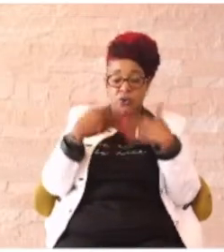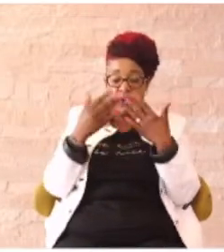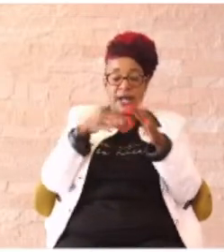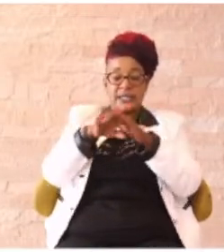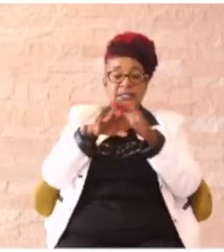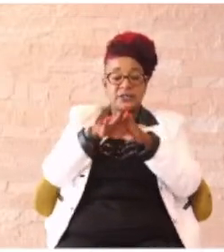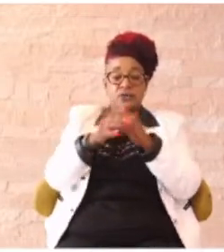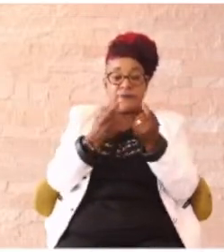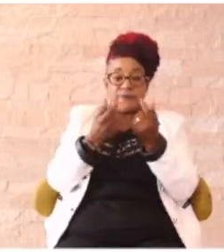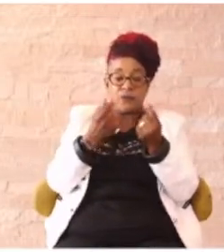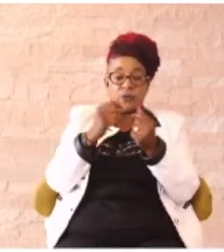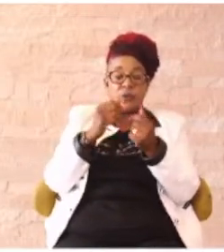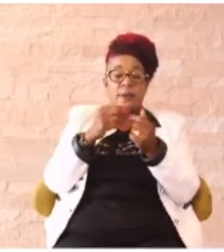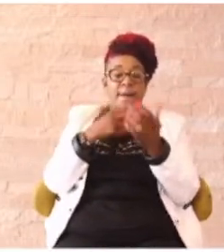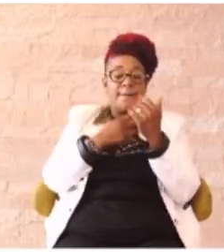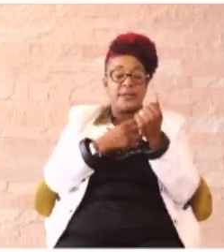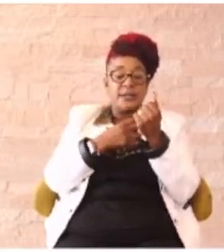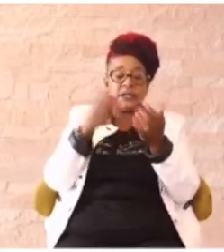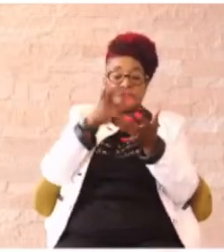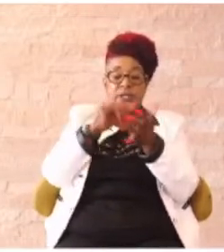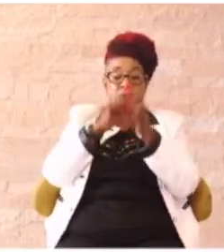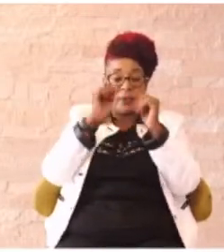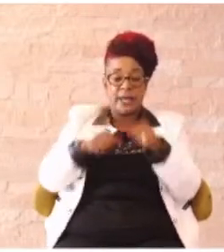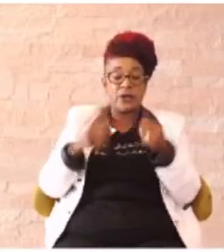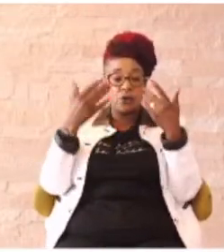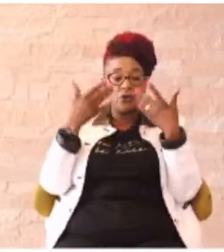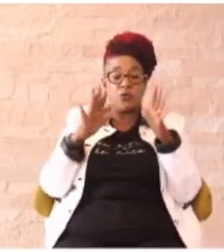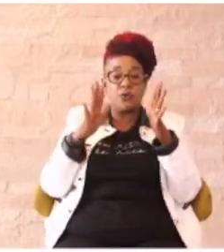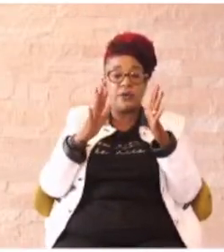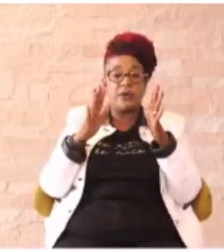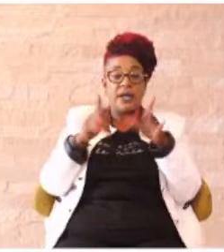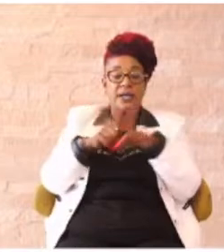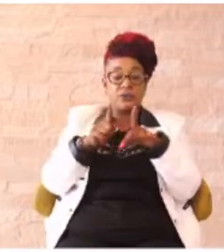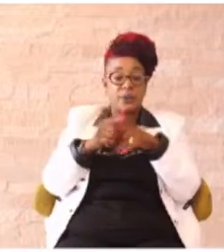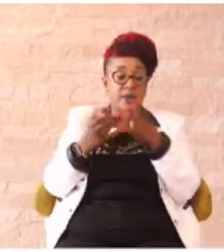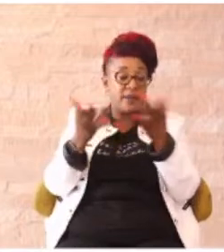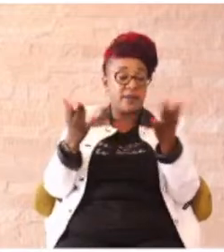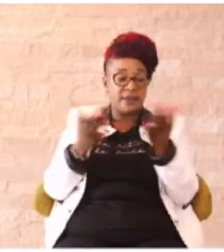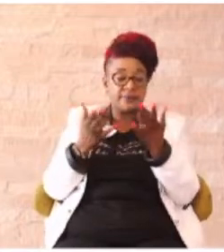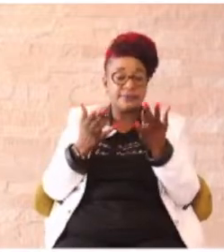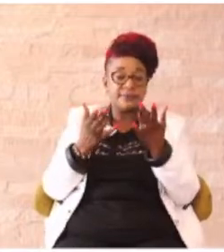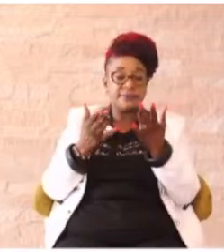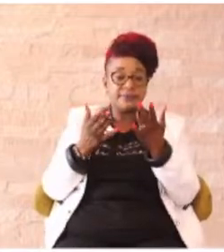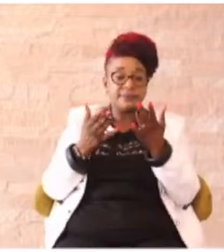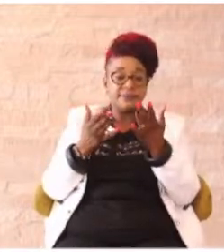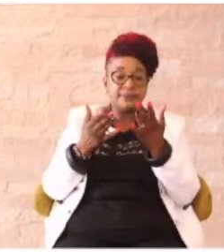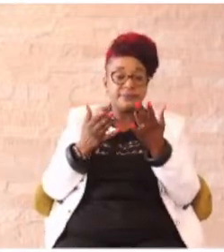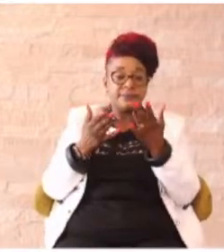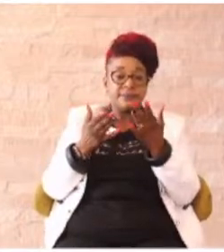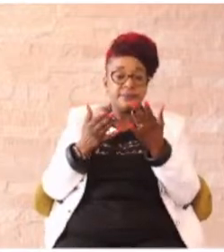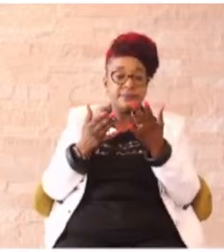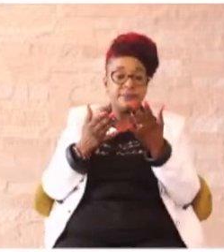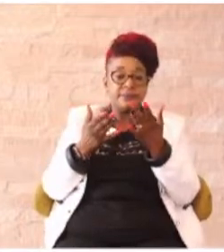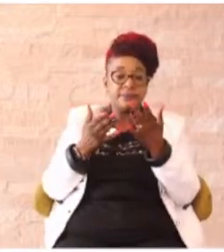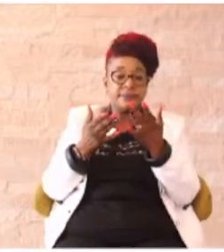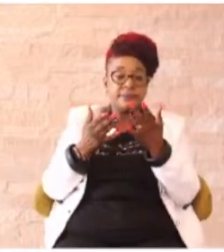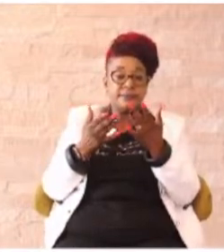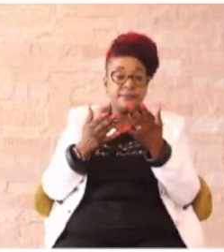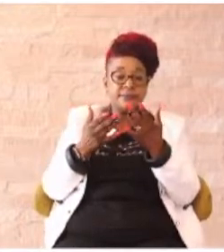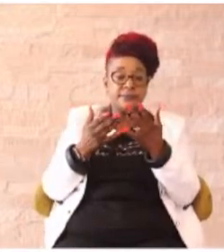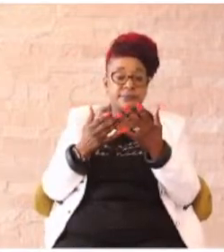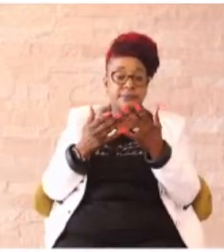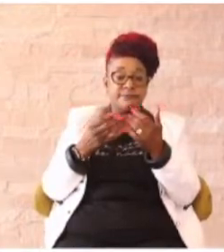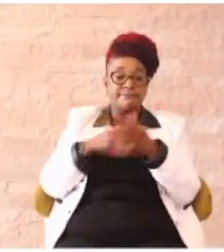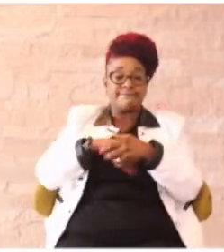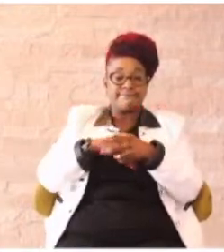partners about some things so that we can conclude them while we are here. Okay, great. And that won't hopefully not take too long.